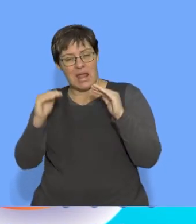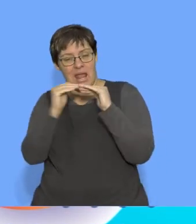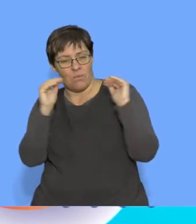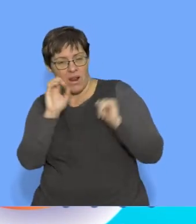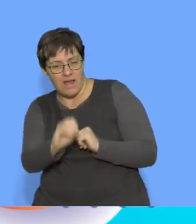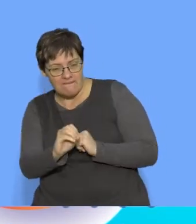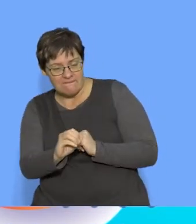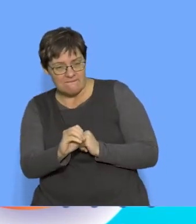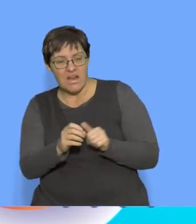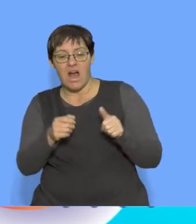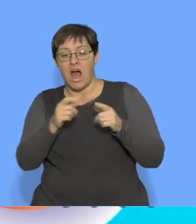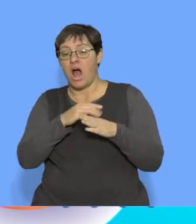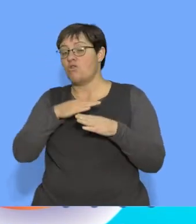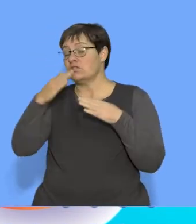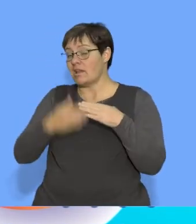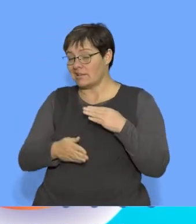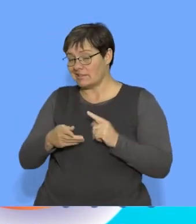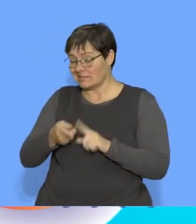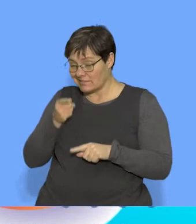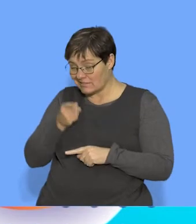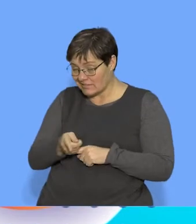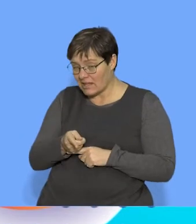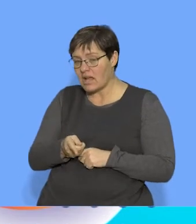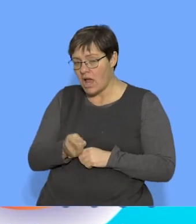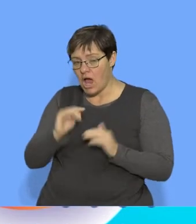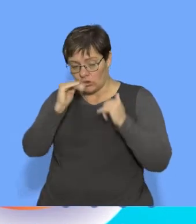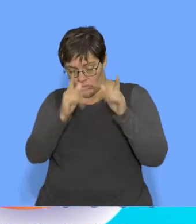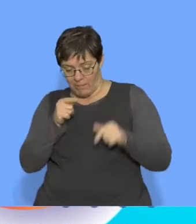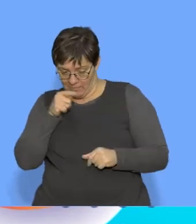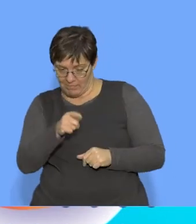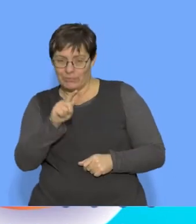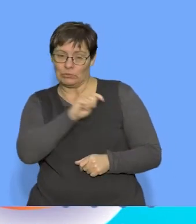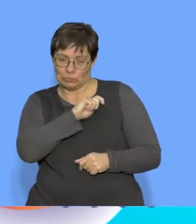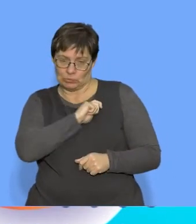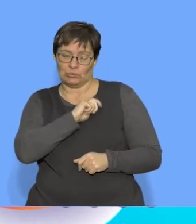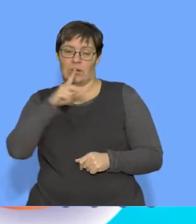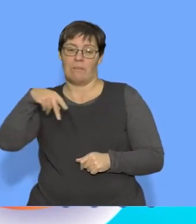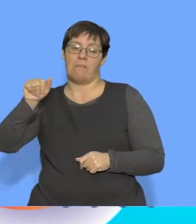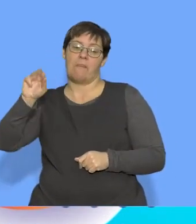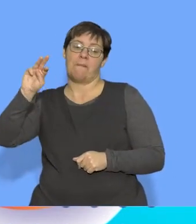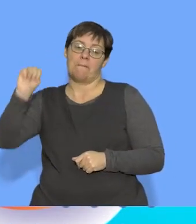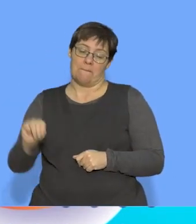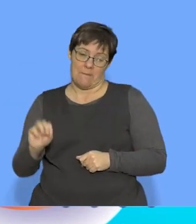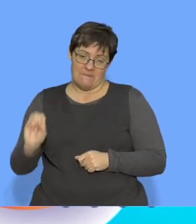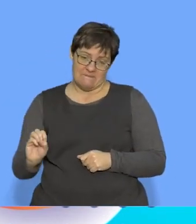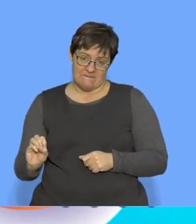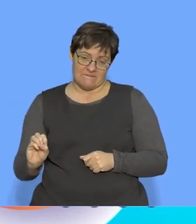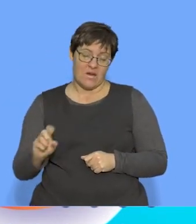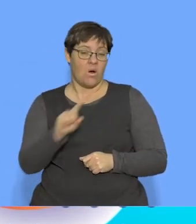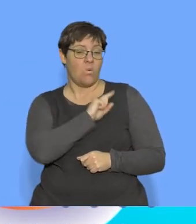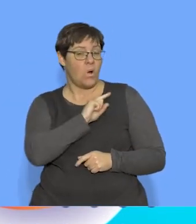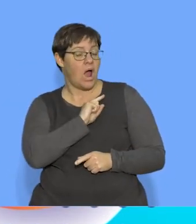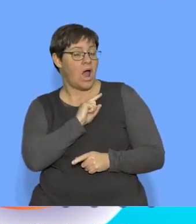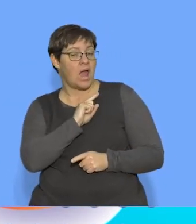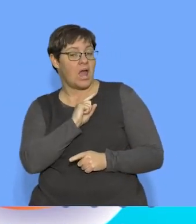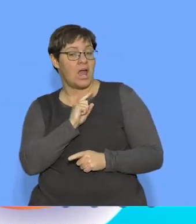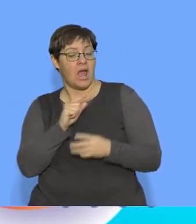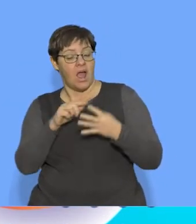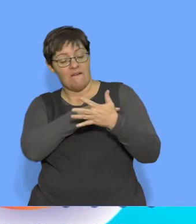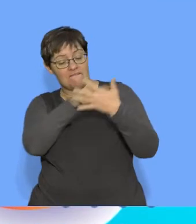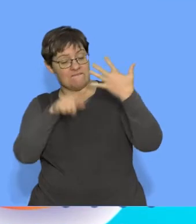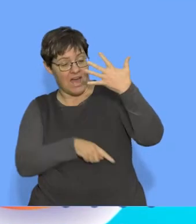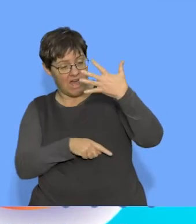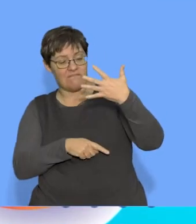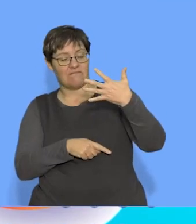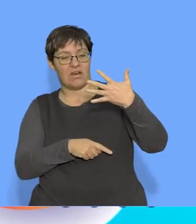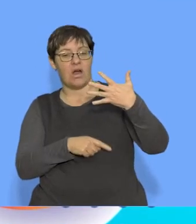are equal, and then as a result you can claim that the shape you want is a parallelogram, given that you have proven one